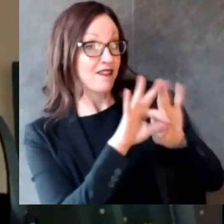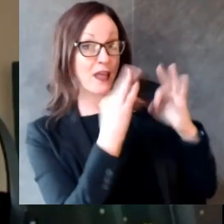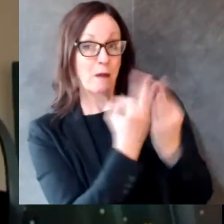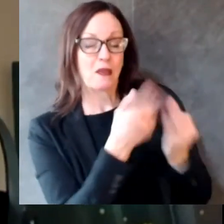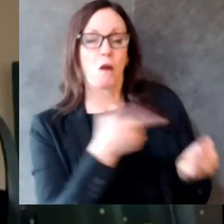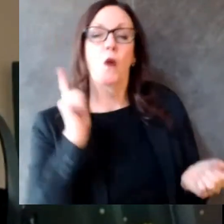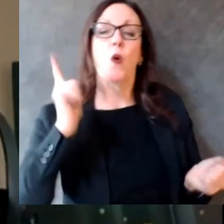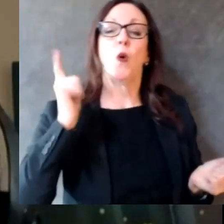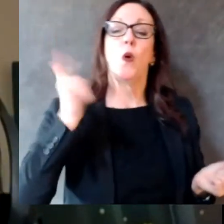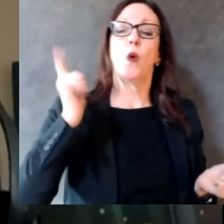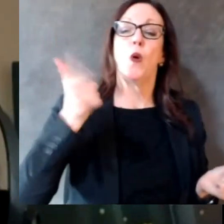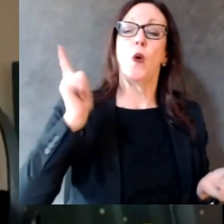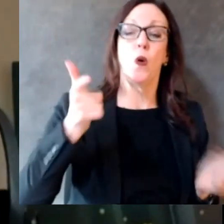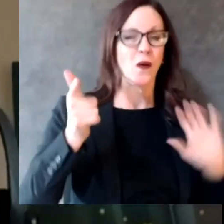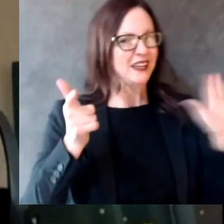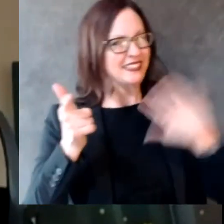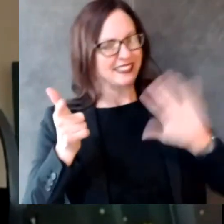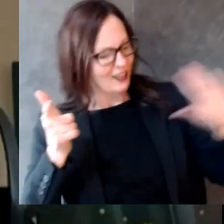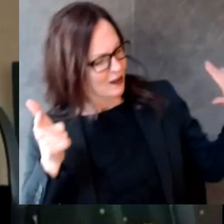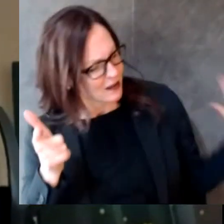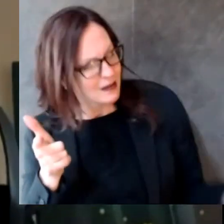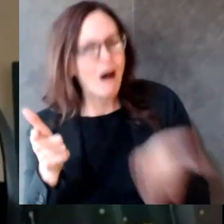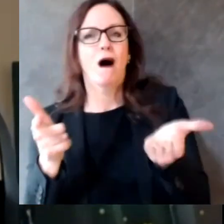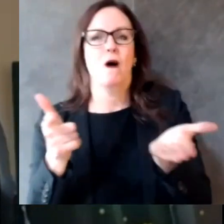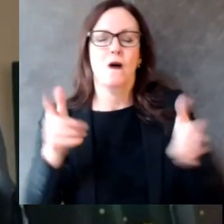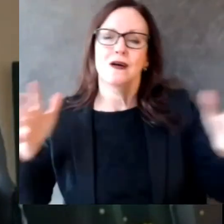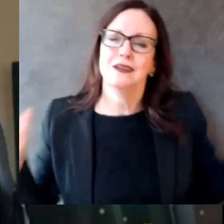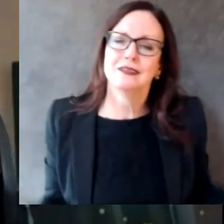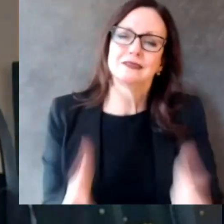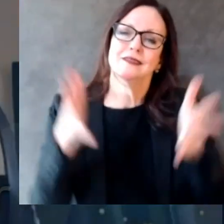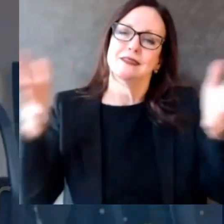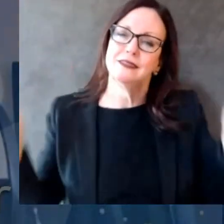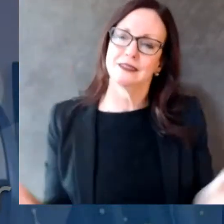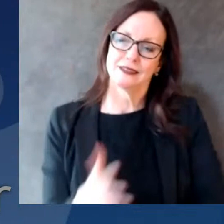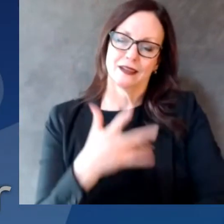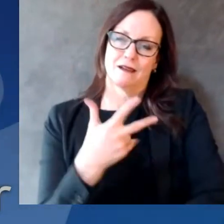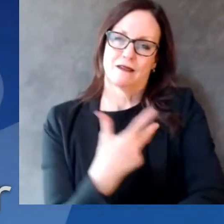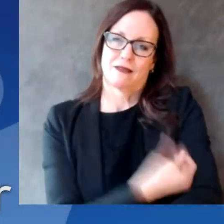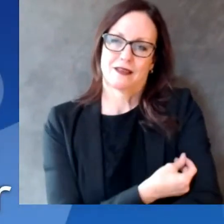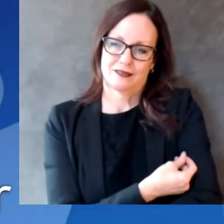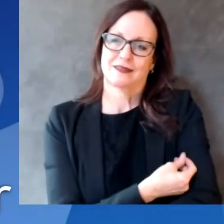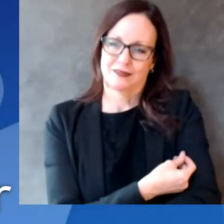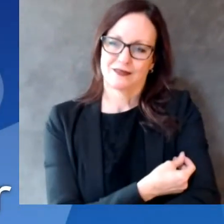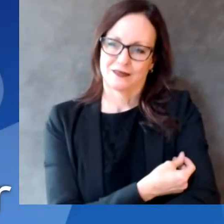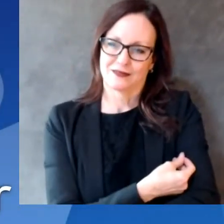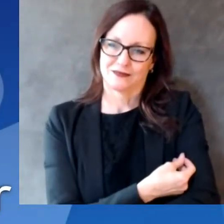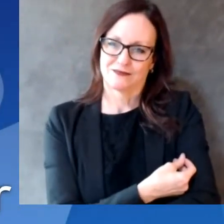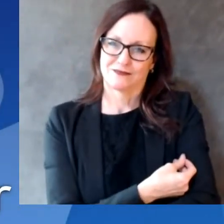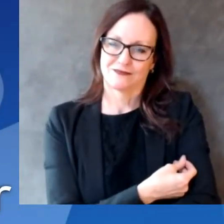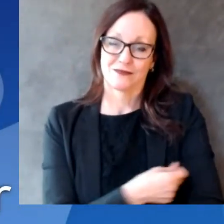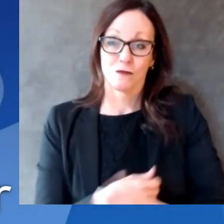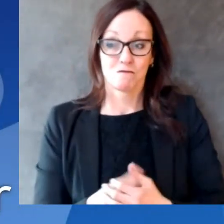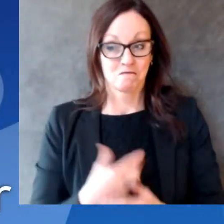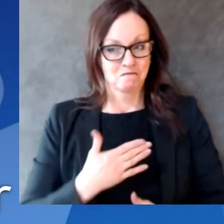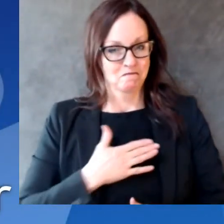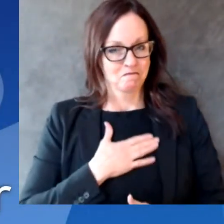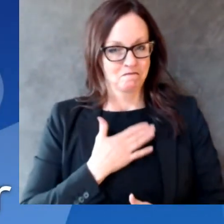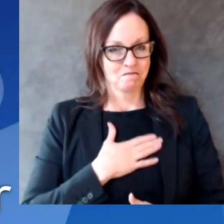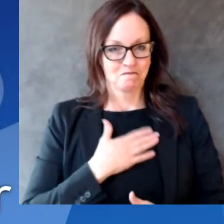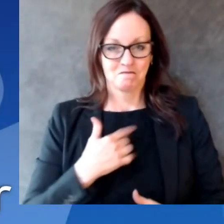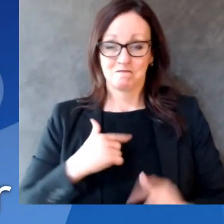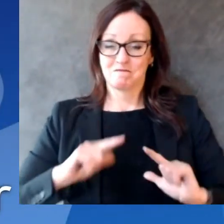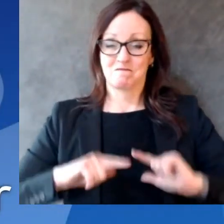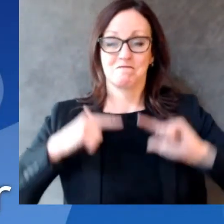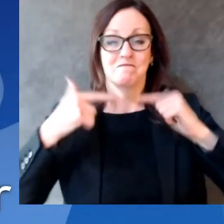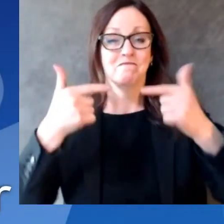it back to you, Elizabeth, so we can take your questions. Thank you, Deputy Secretary. And a reminder to maintain